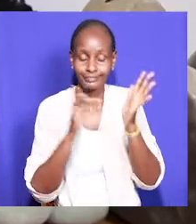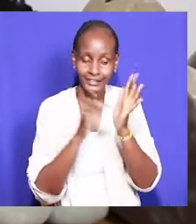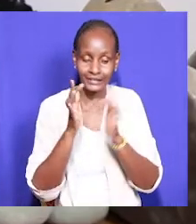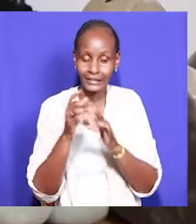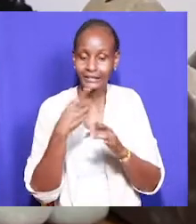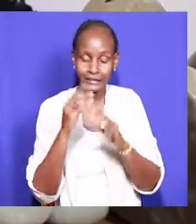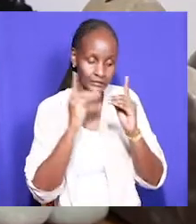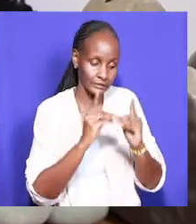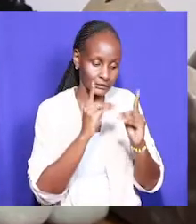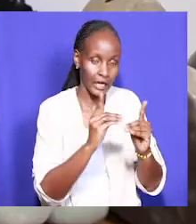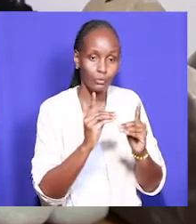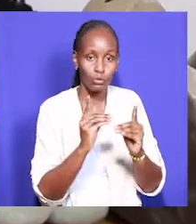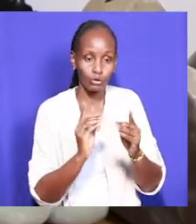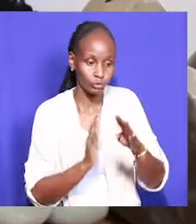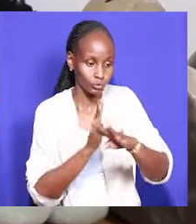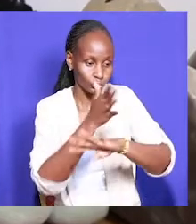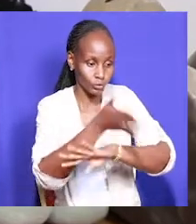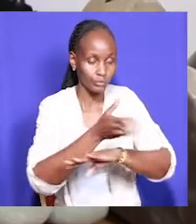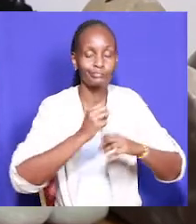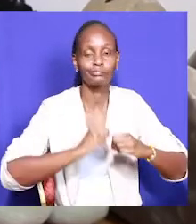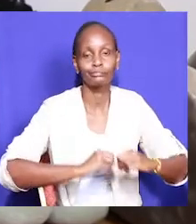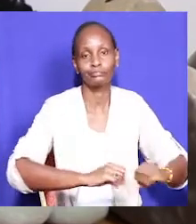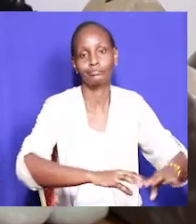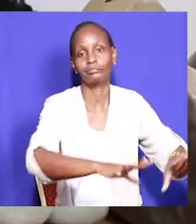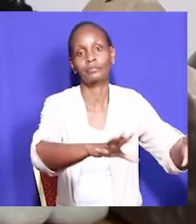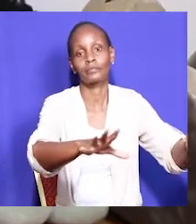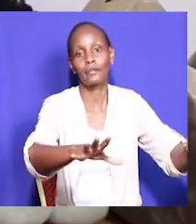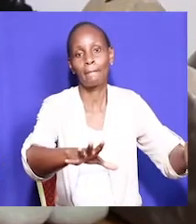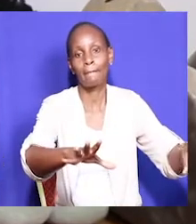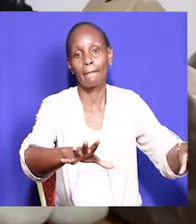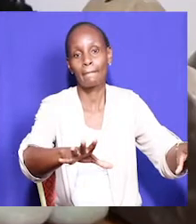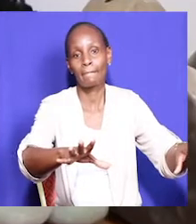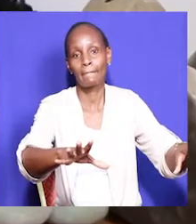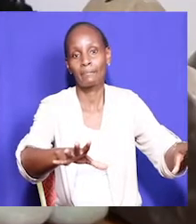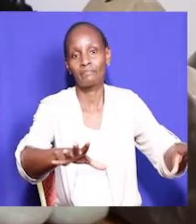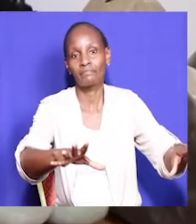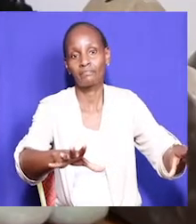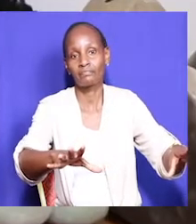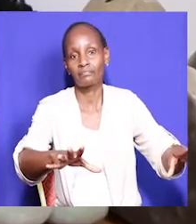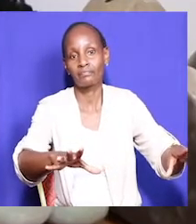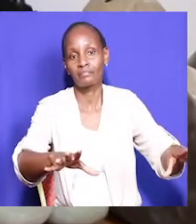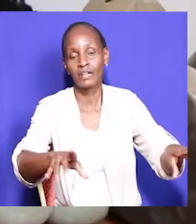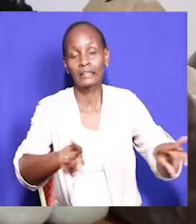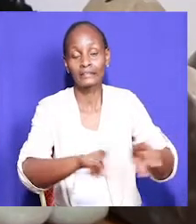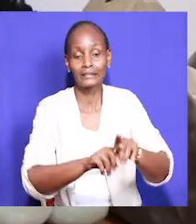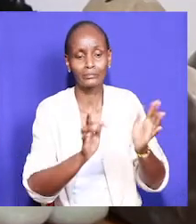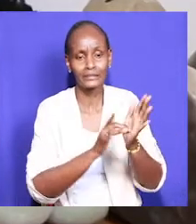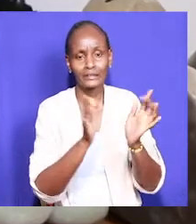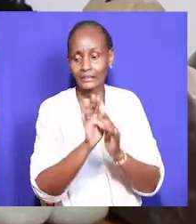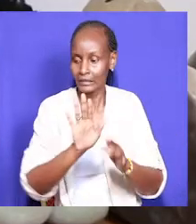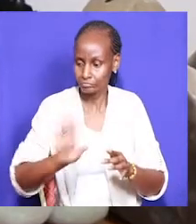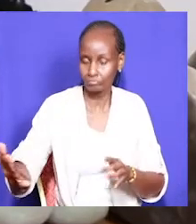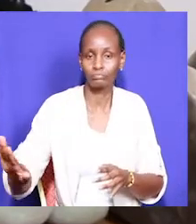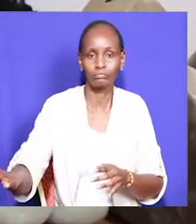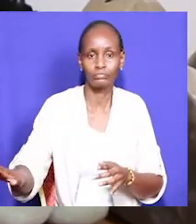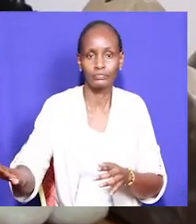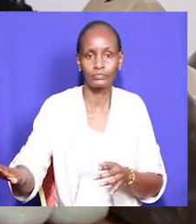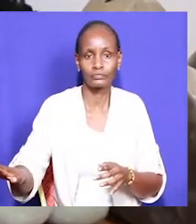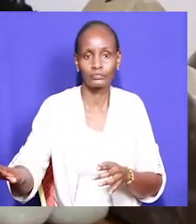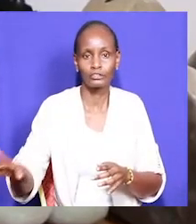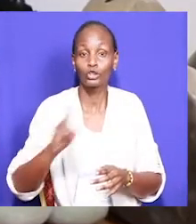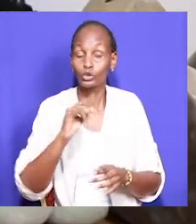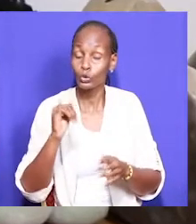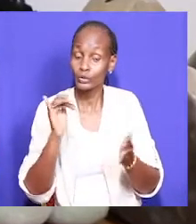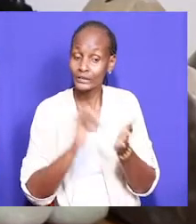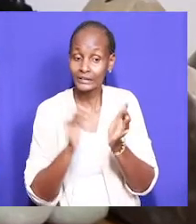to cross the sea and that they leave Jesus behind. So Jesus was to catch up with them